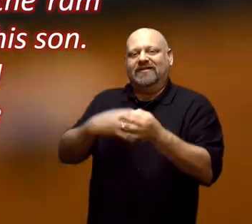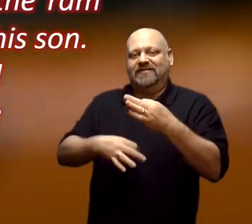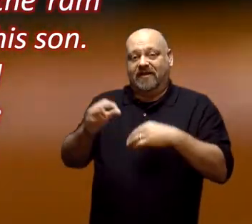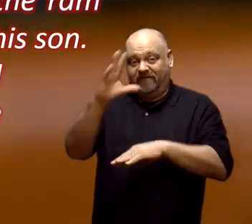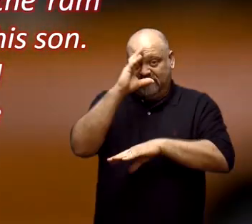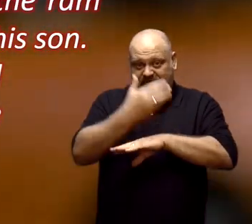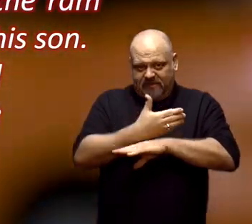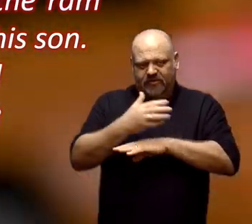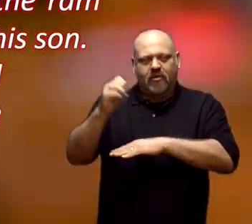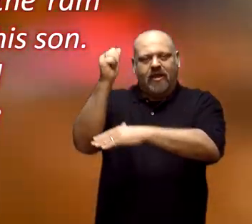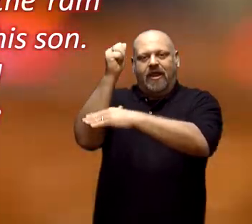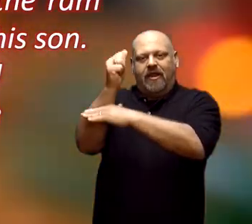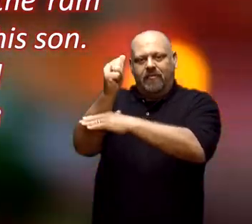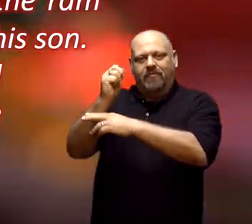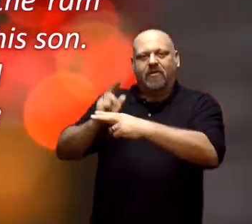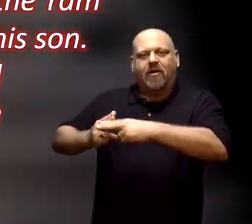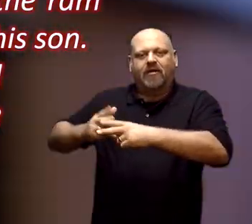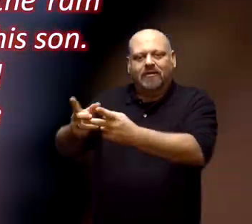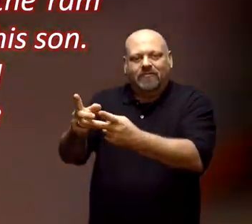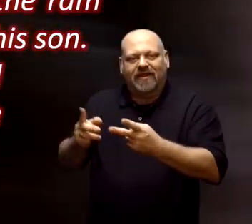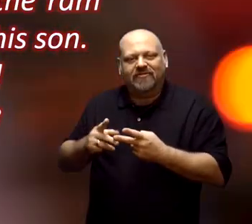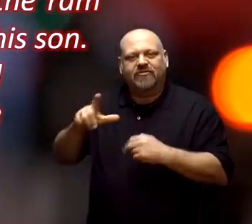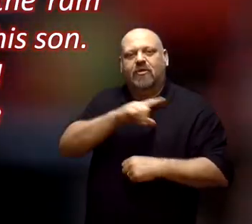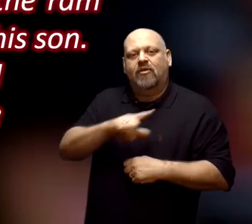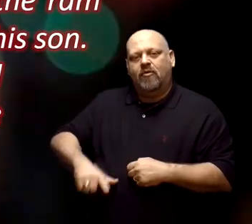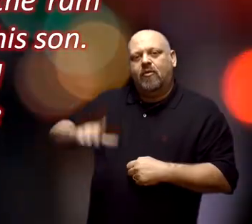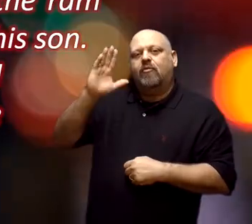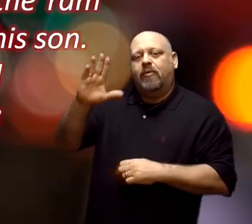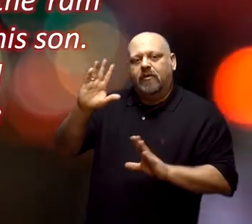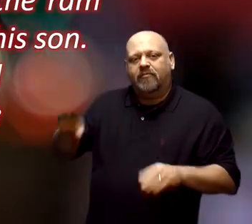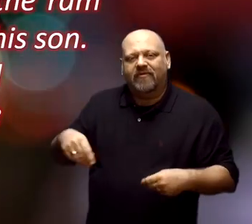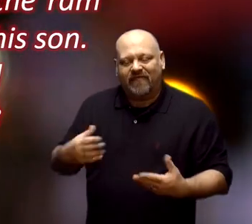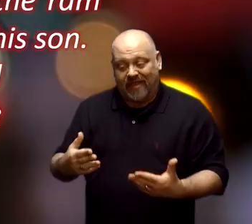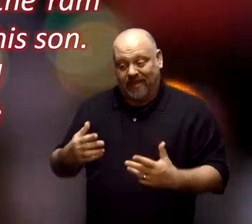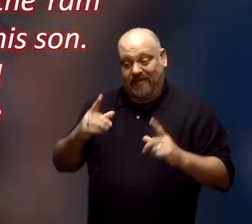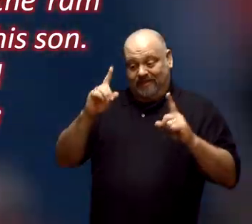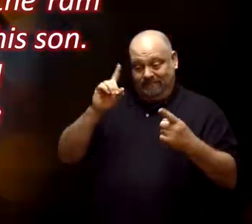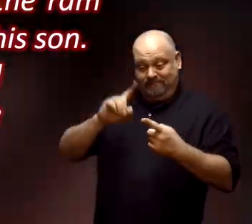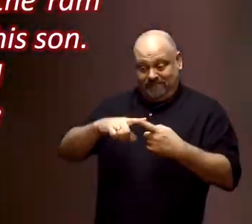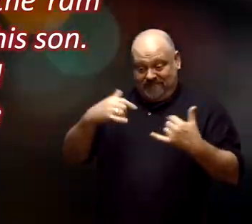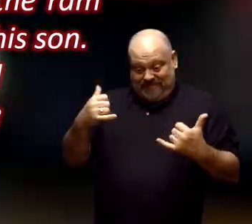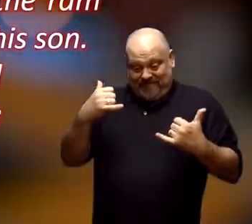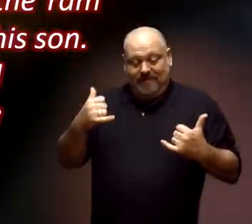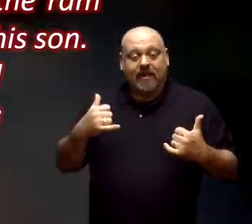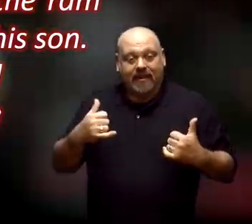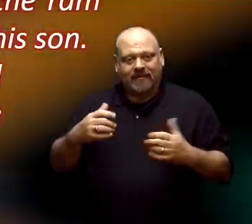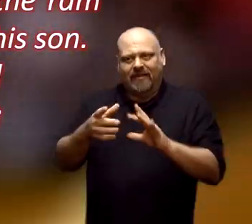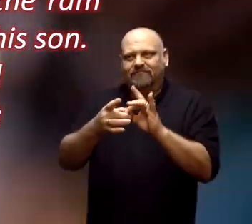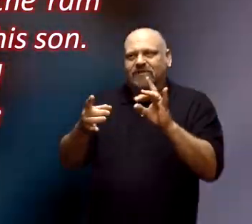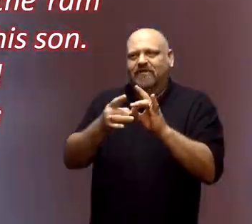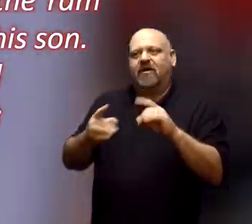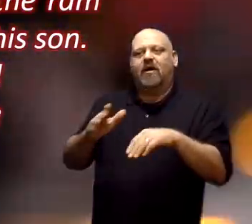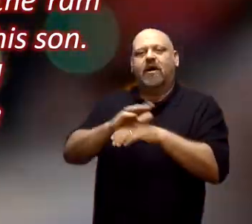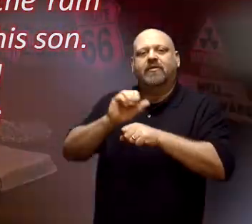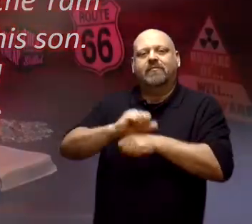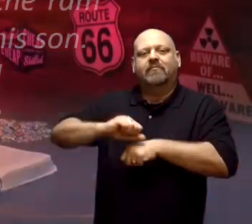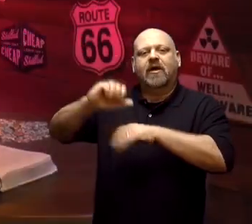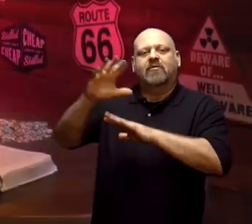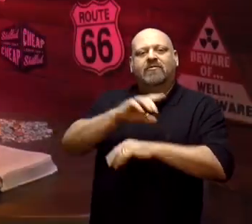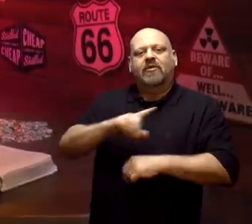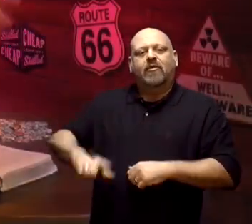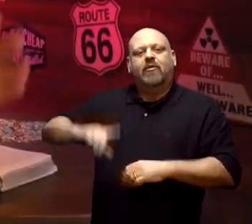"The Lord will provide." And to this day it is said, "On the mountain of the Lord, it will be